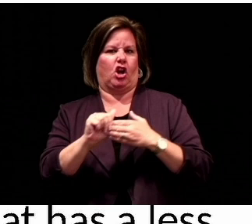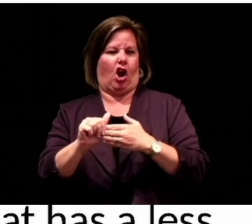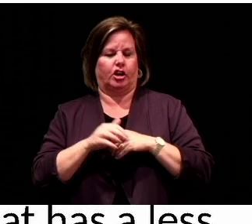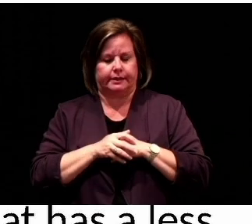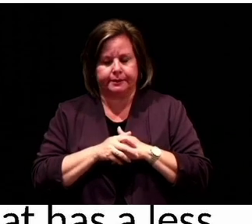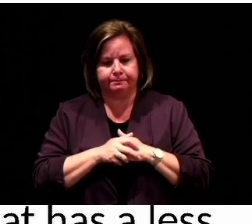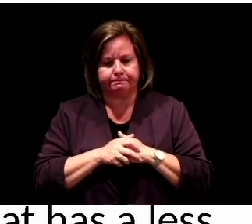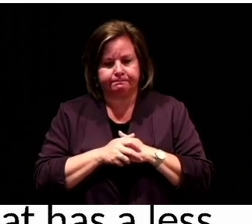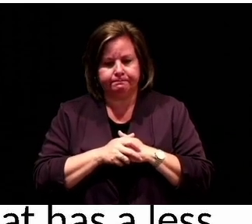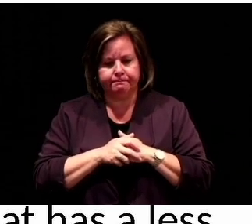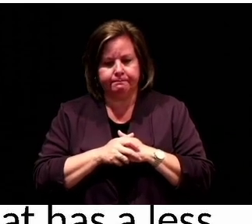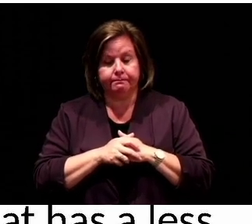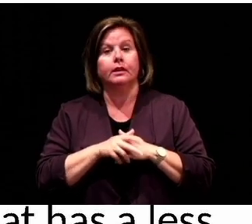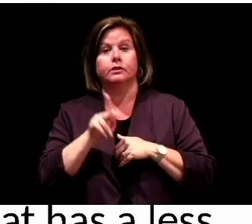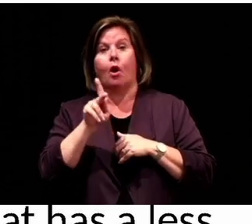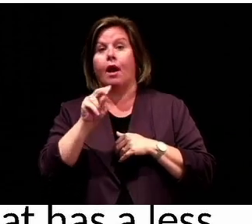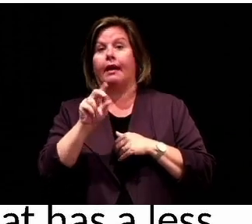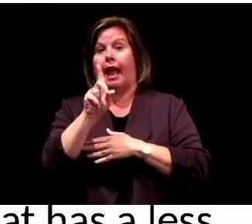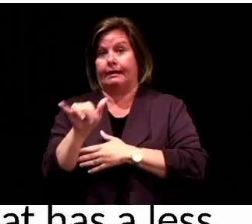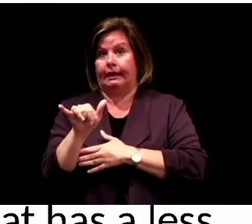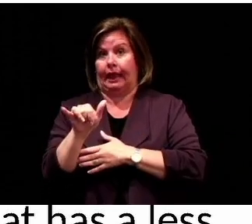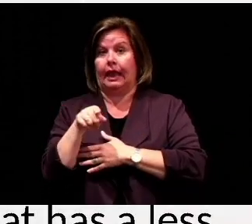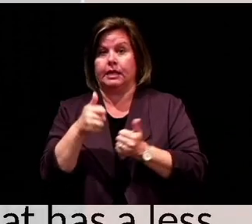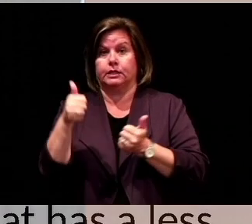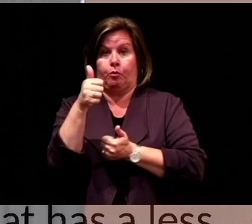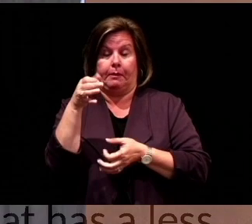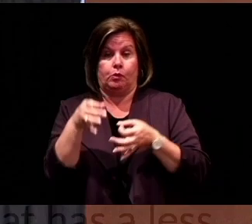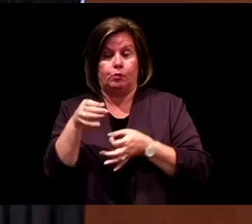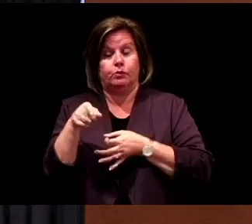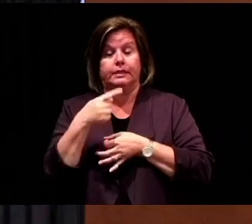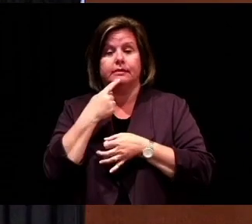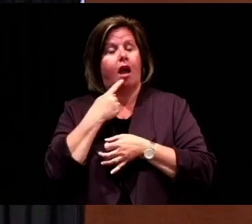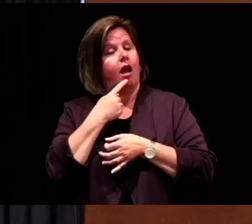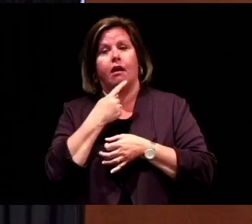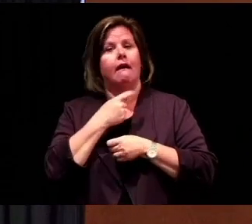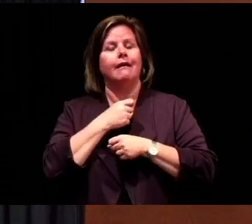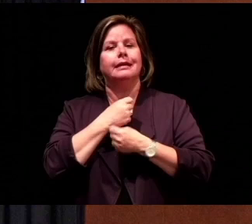effect. Supreme Court Inclusive Communities came up with safeguards.